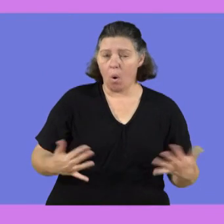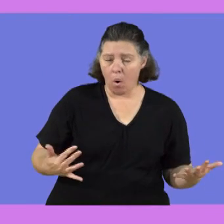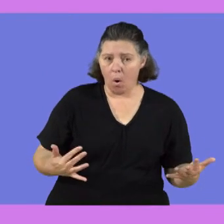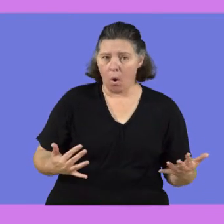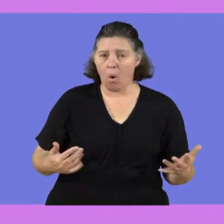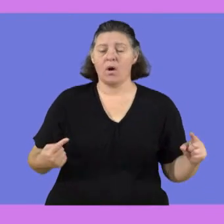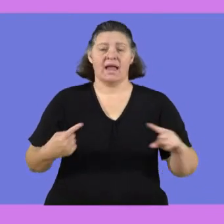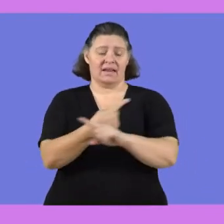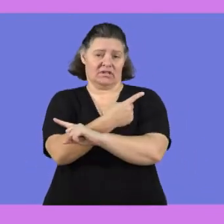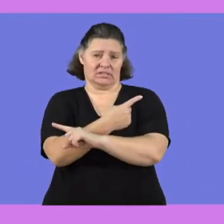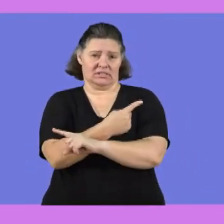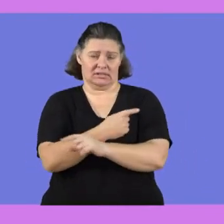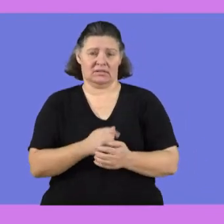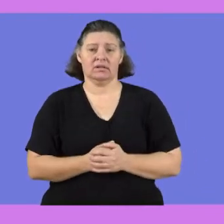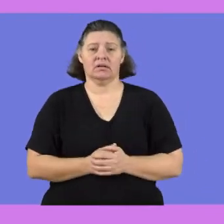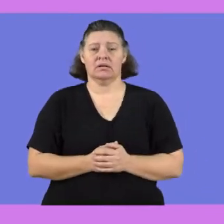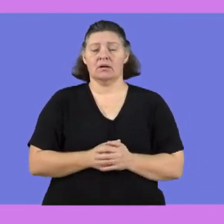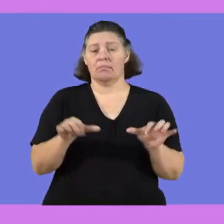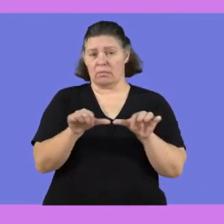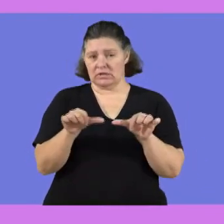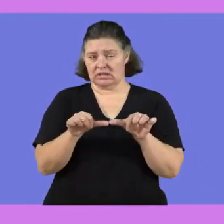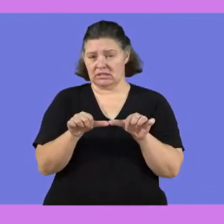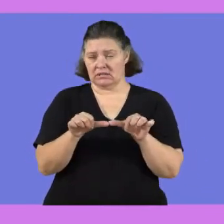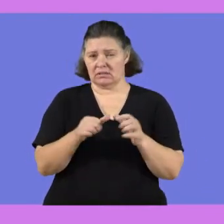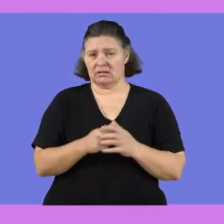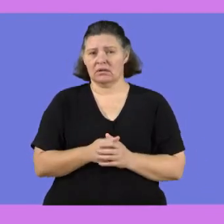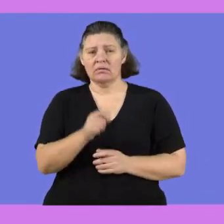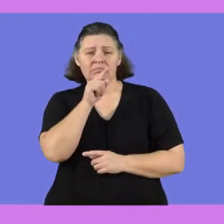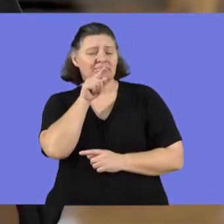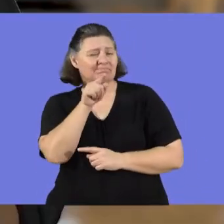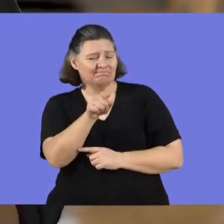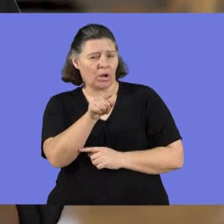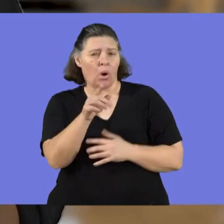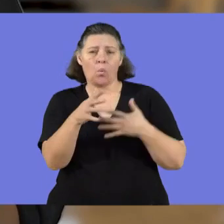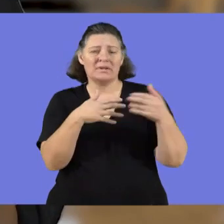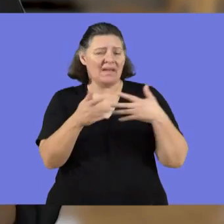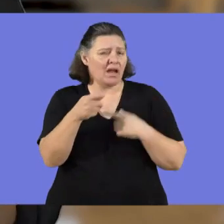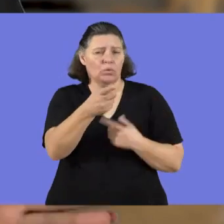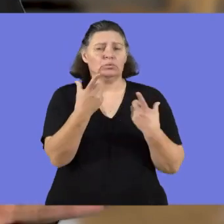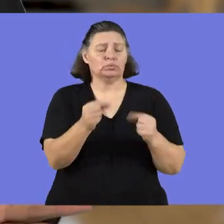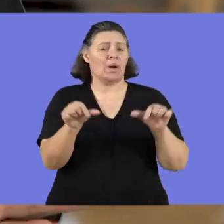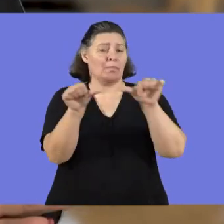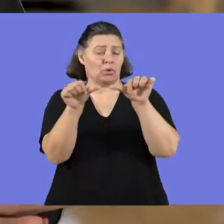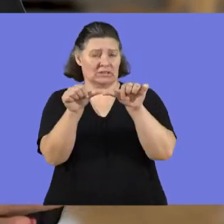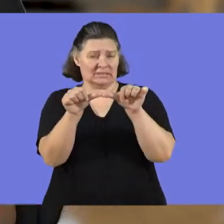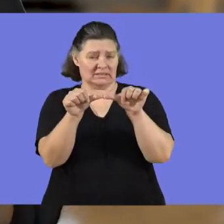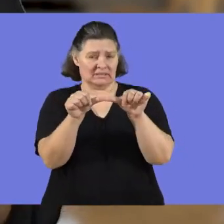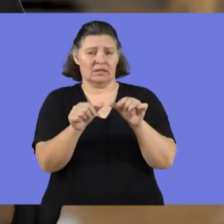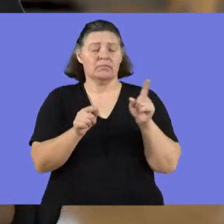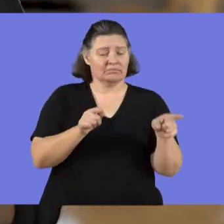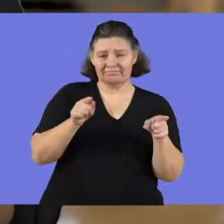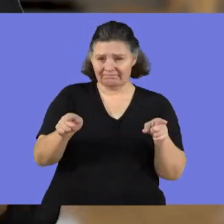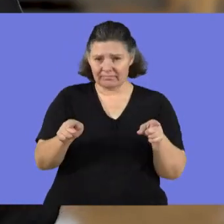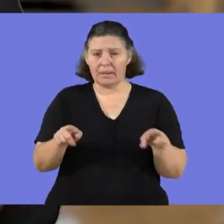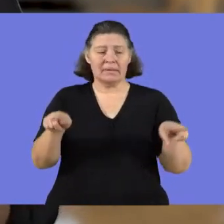be called the inverse proportion. And once more, it's so important to note that whenever you're dealing with proportions, we need